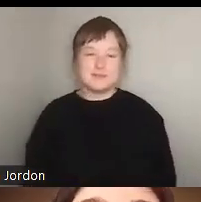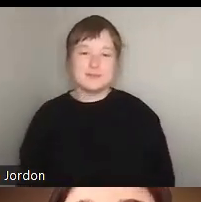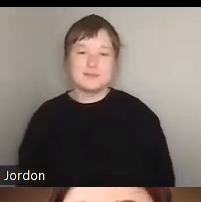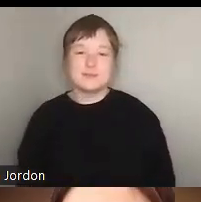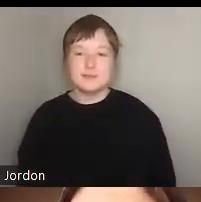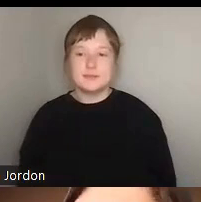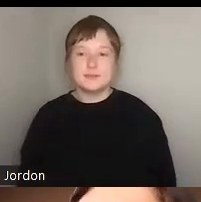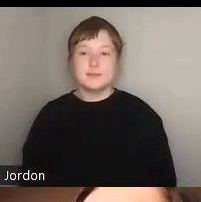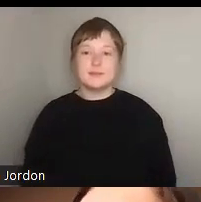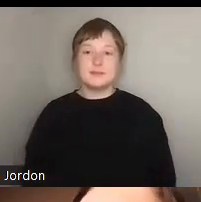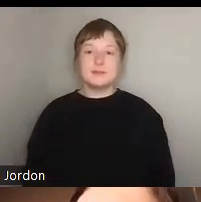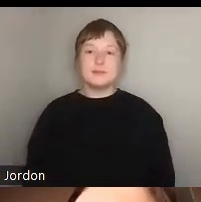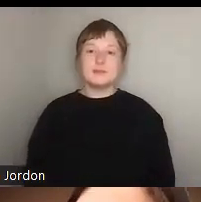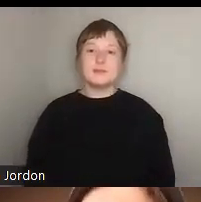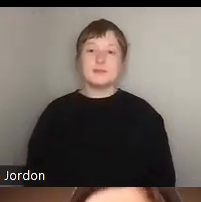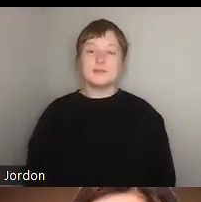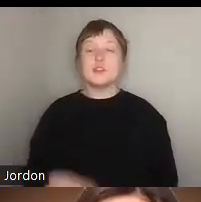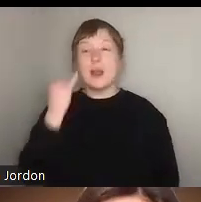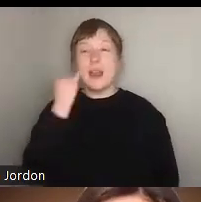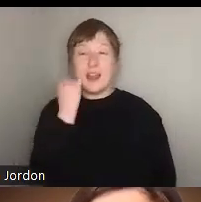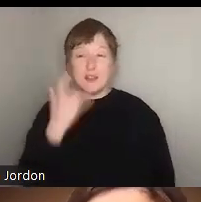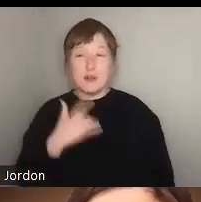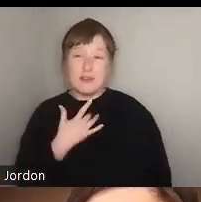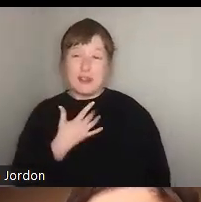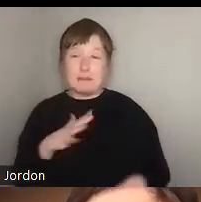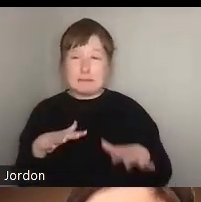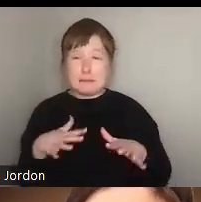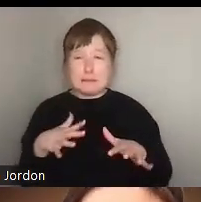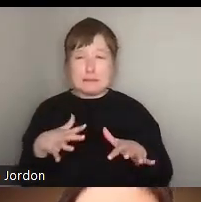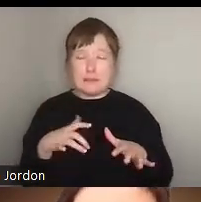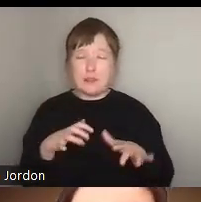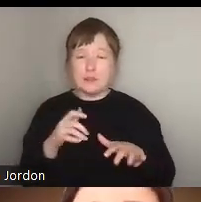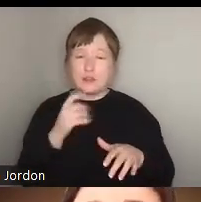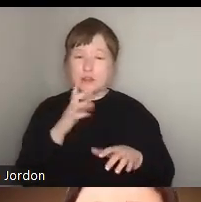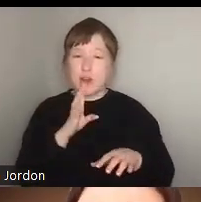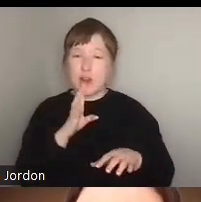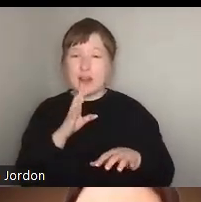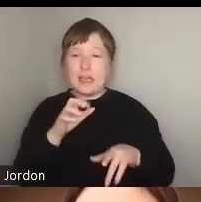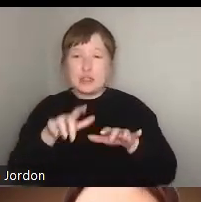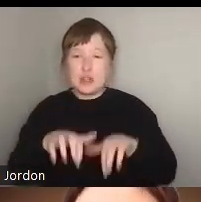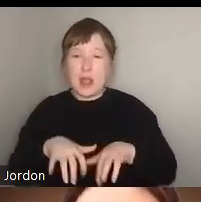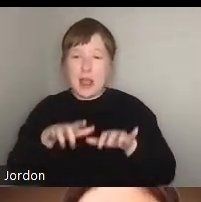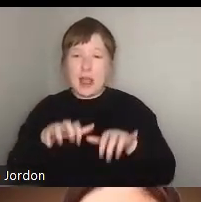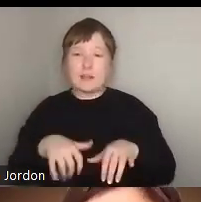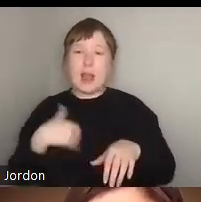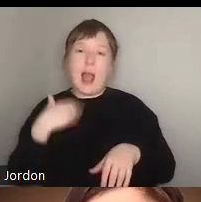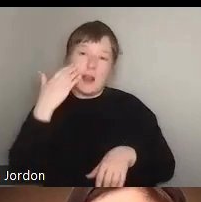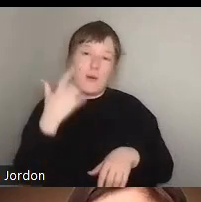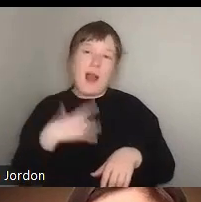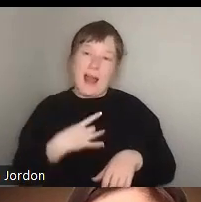If you do feel nervous talking or you don't want to unmute yourself, though, please feel free to use the chat. I know I like having both options.